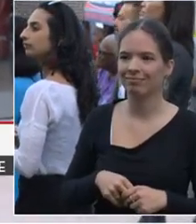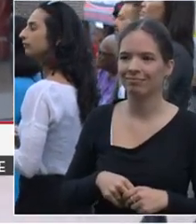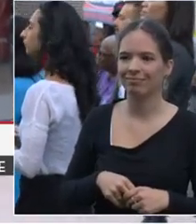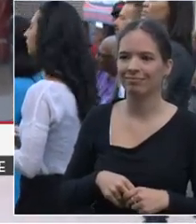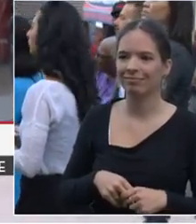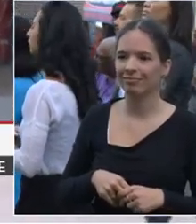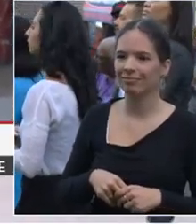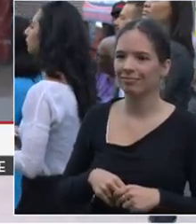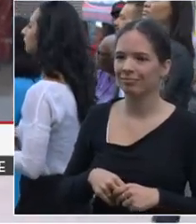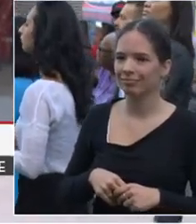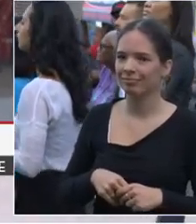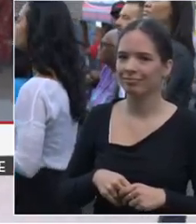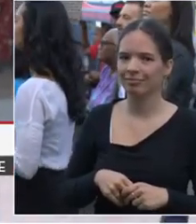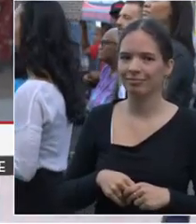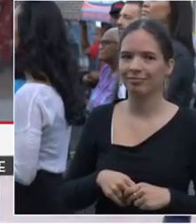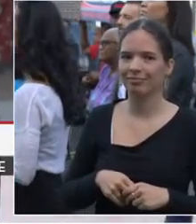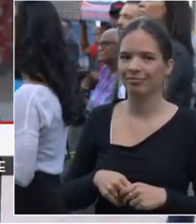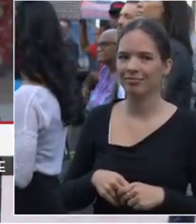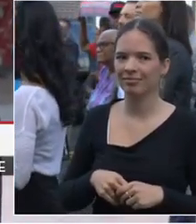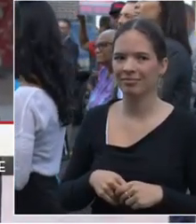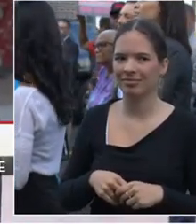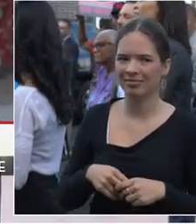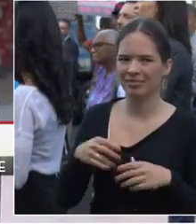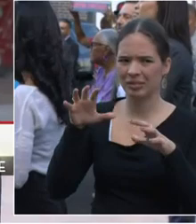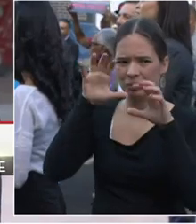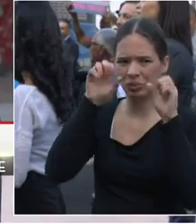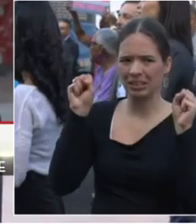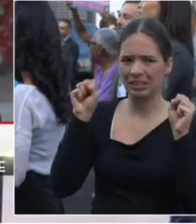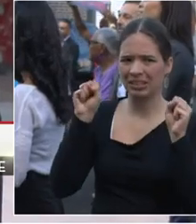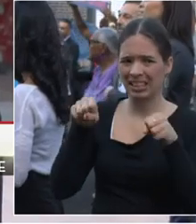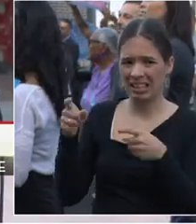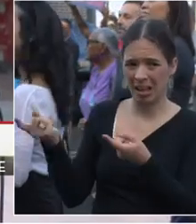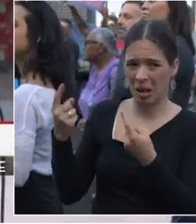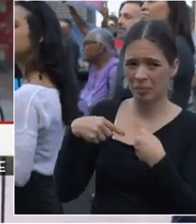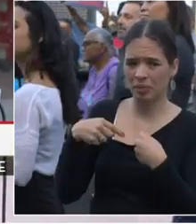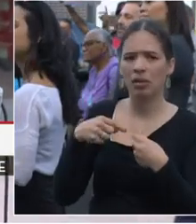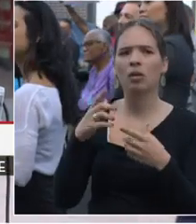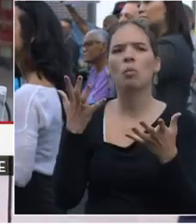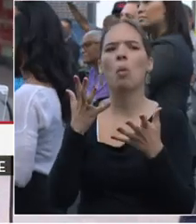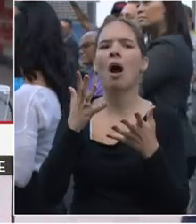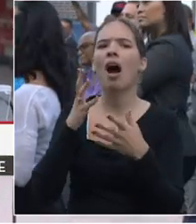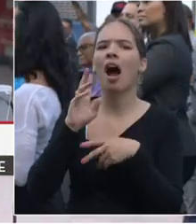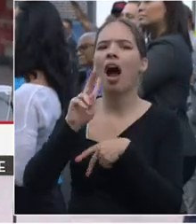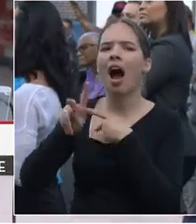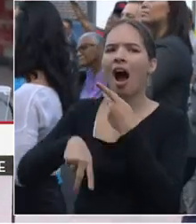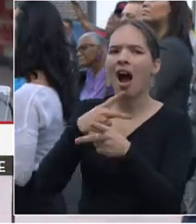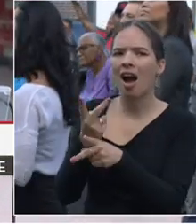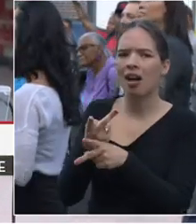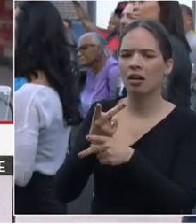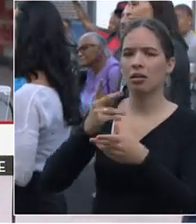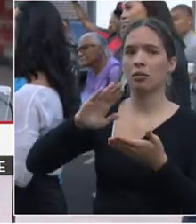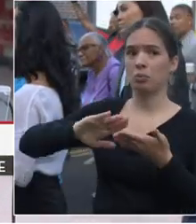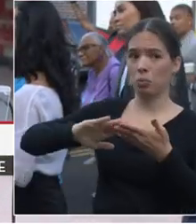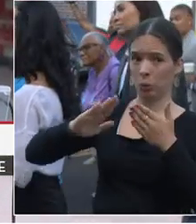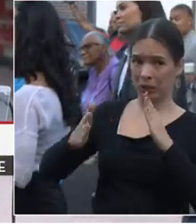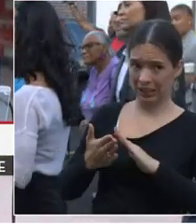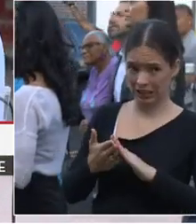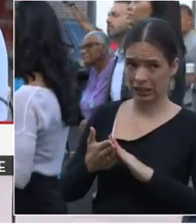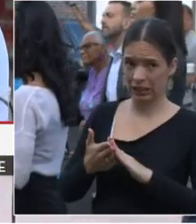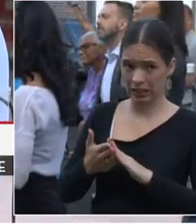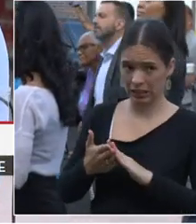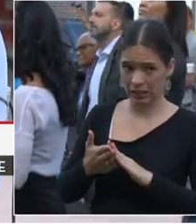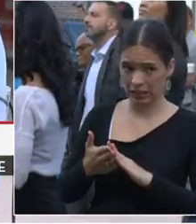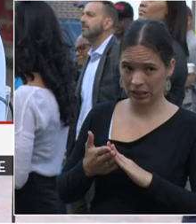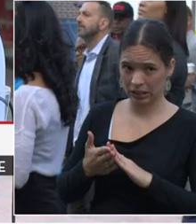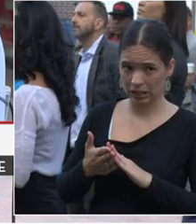And maybe the president can come for this. What sort of community benefits agreement or commitment to the